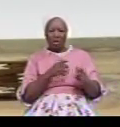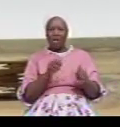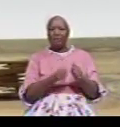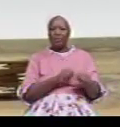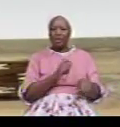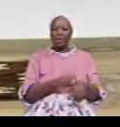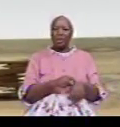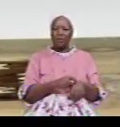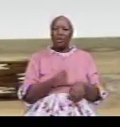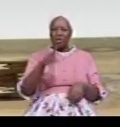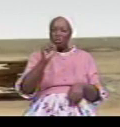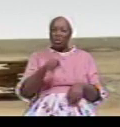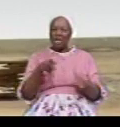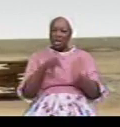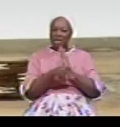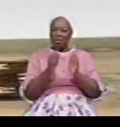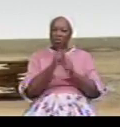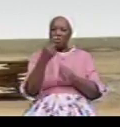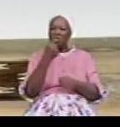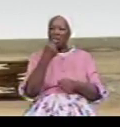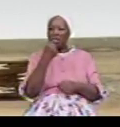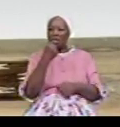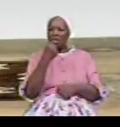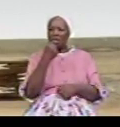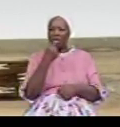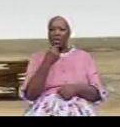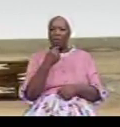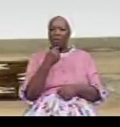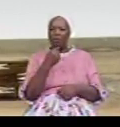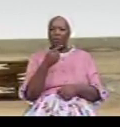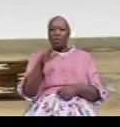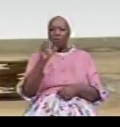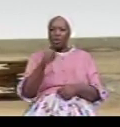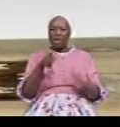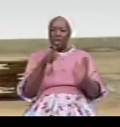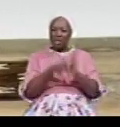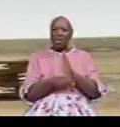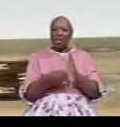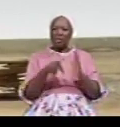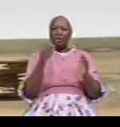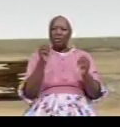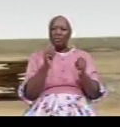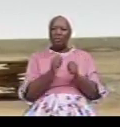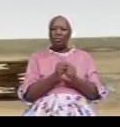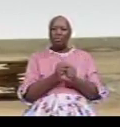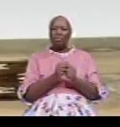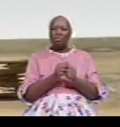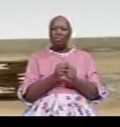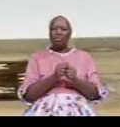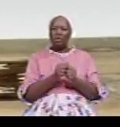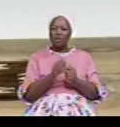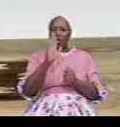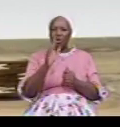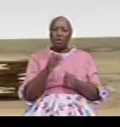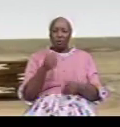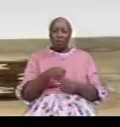can kill with your tongue. You can kill with your